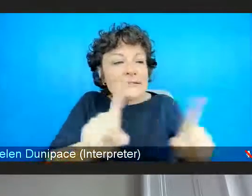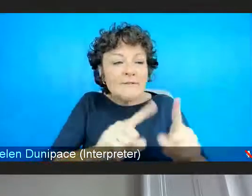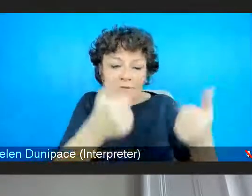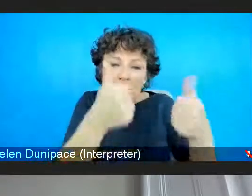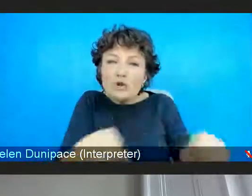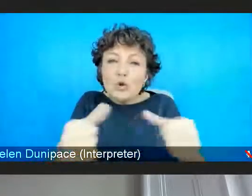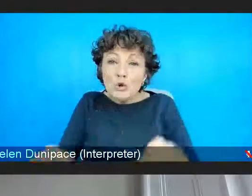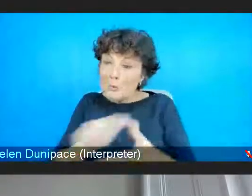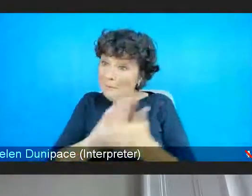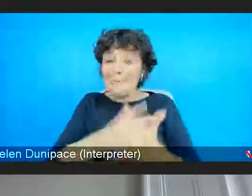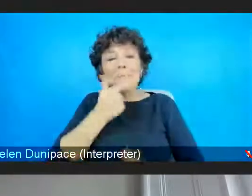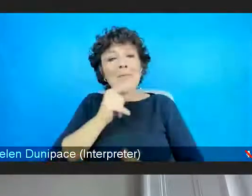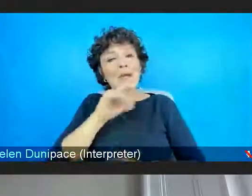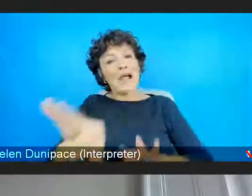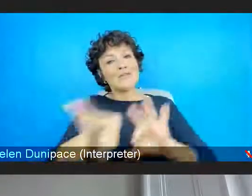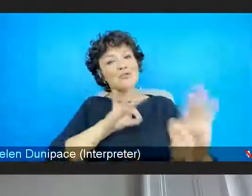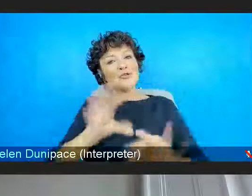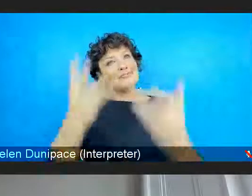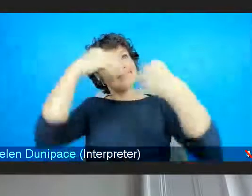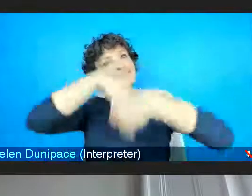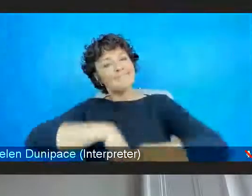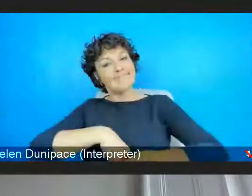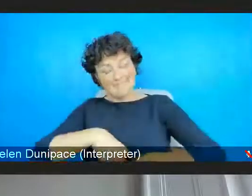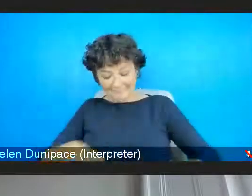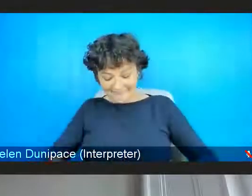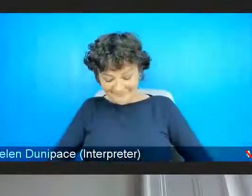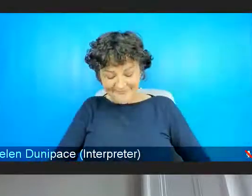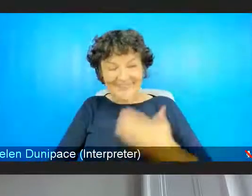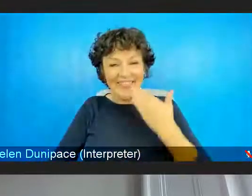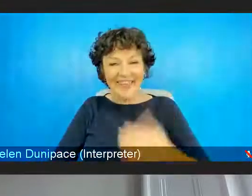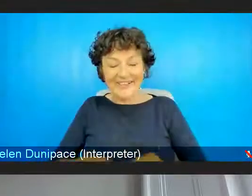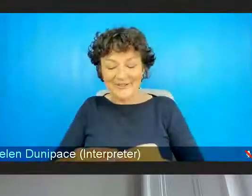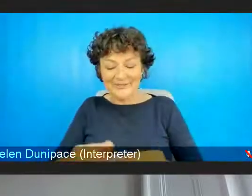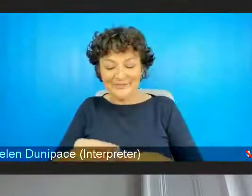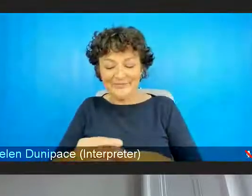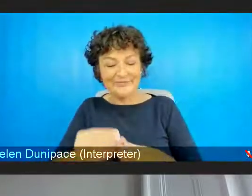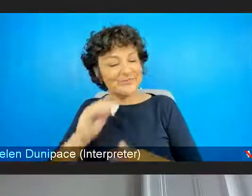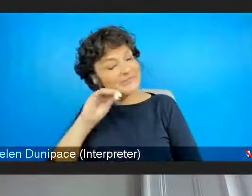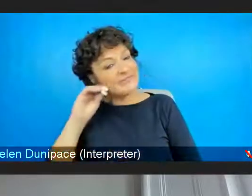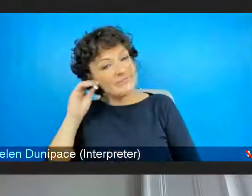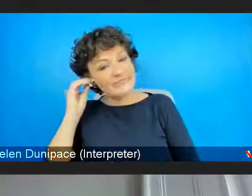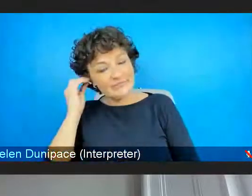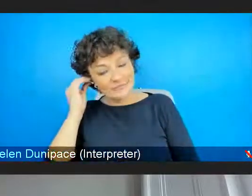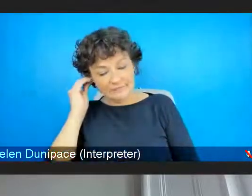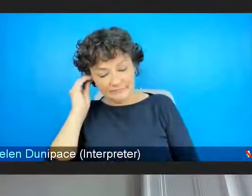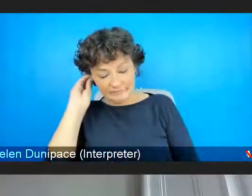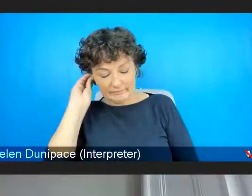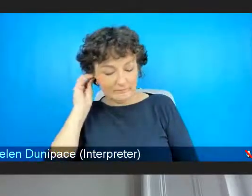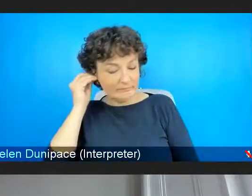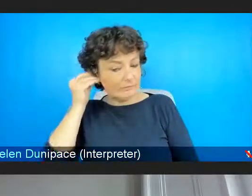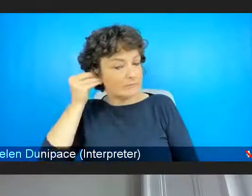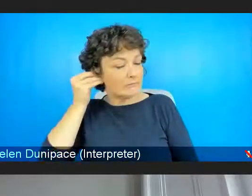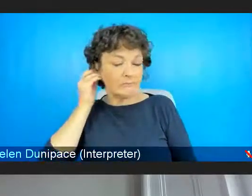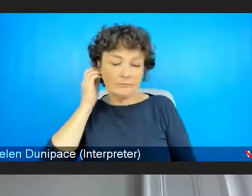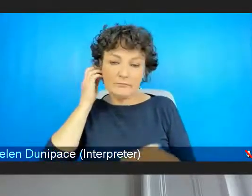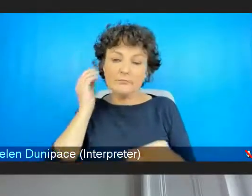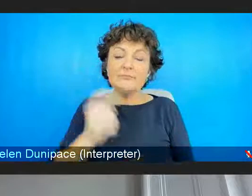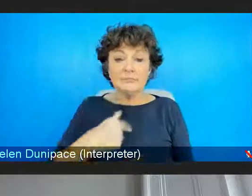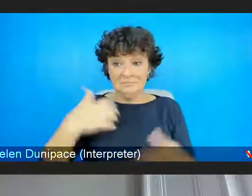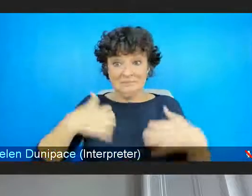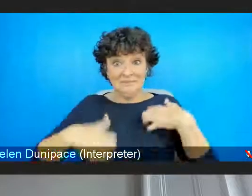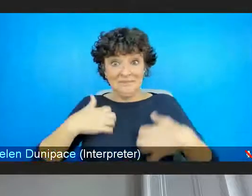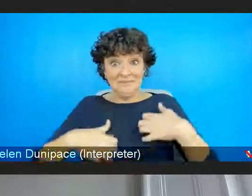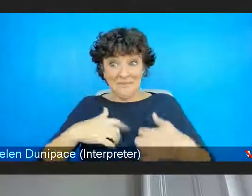choices. Thank you, Dr. Malik. I'm keen to receive other questions from the audience. If you'd like to put them in the